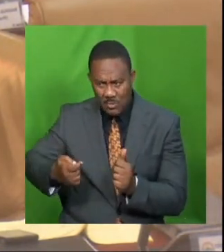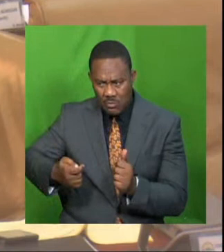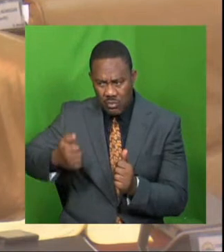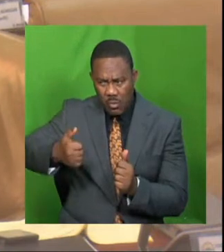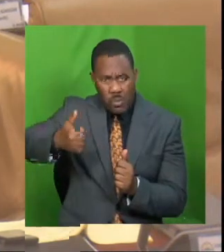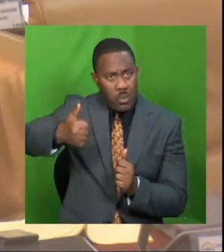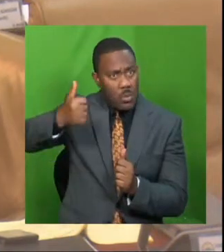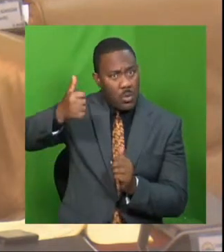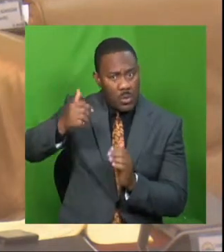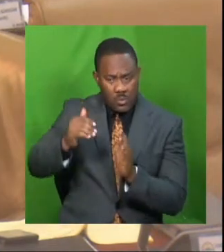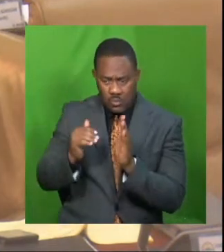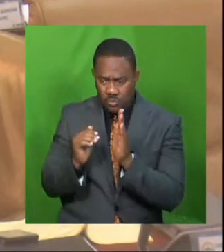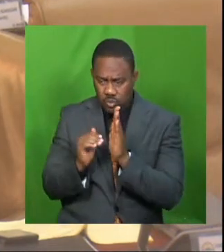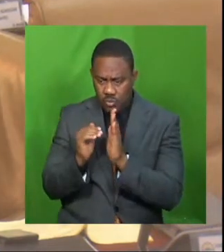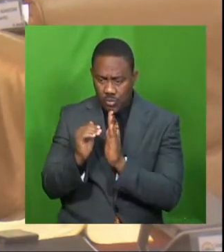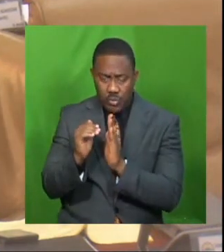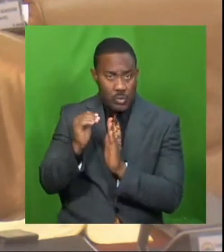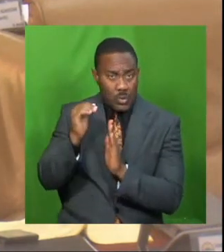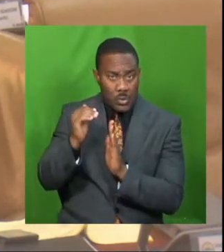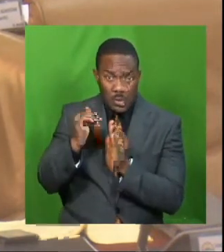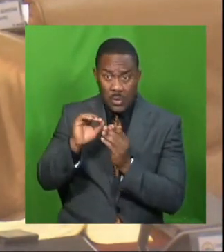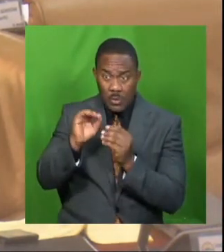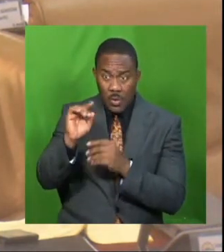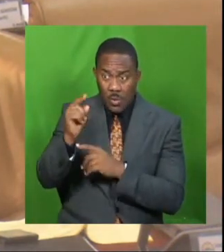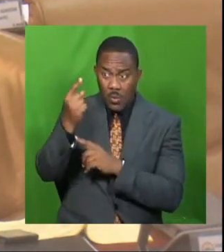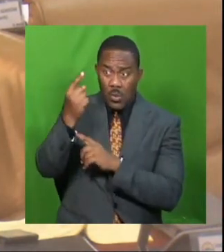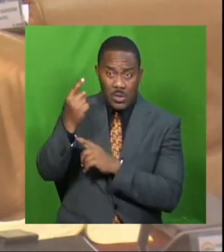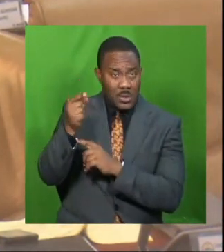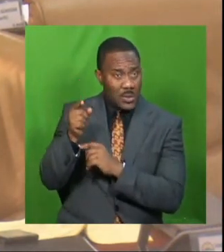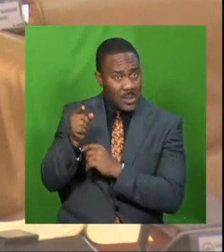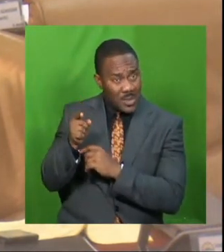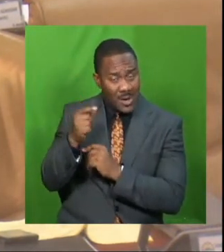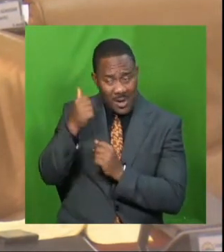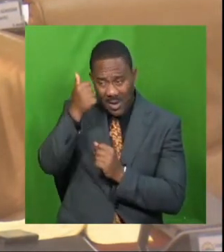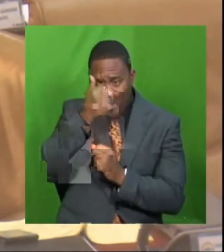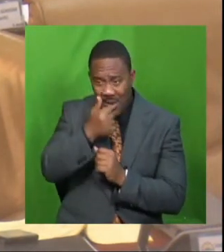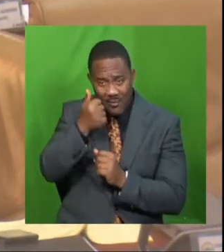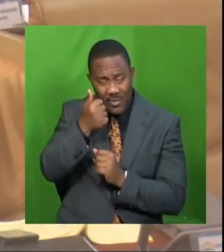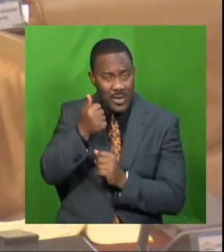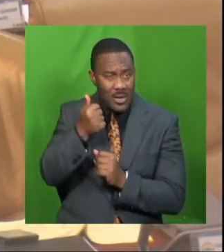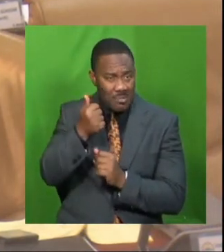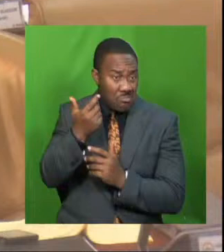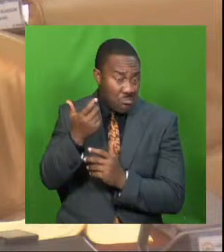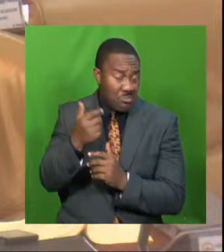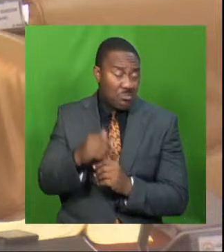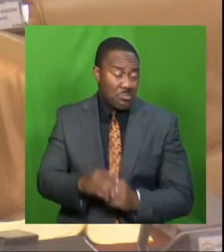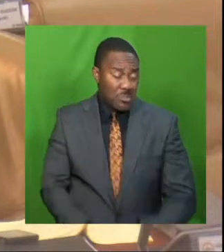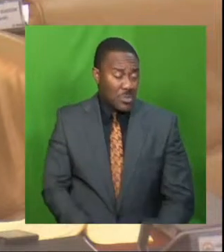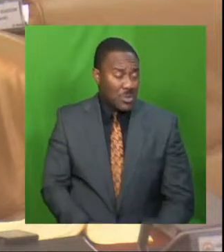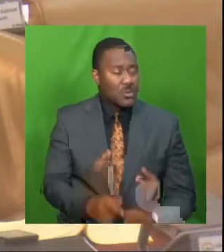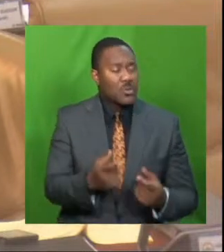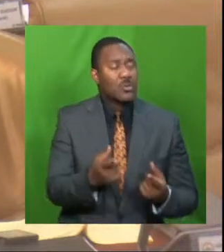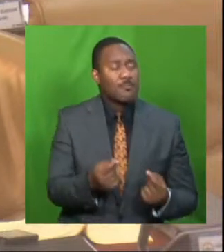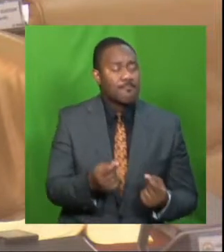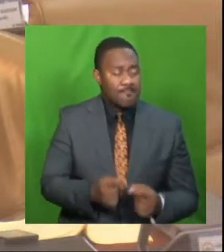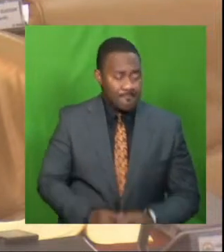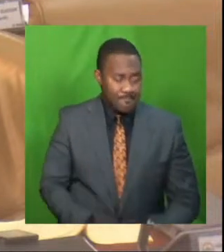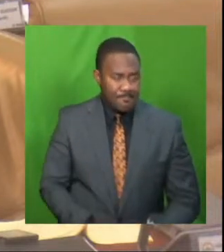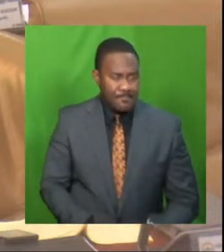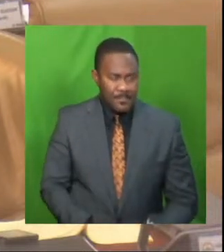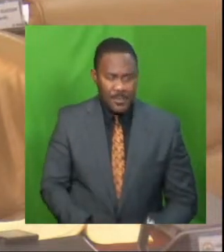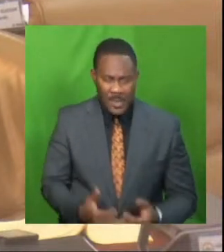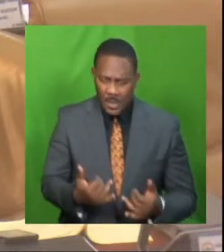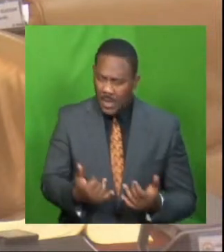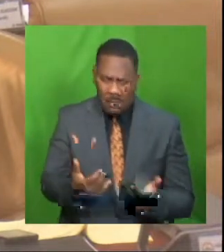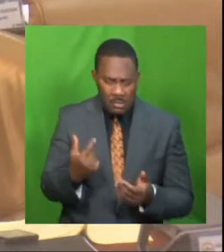we were a beacon of hope and a shining example for others to emulate? So our drastic fall on the World